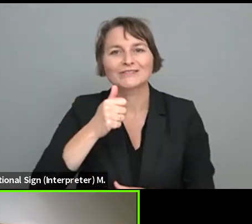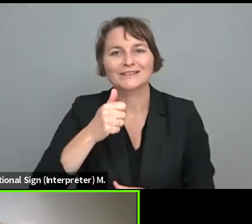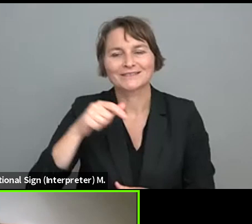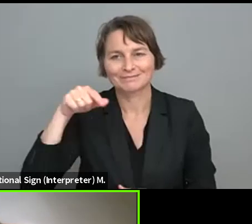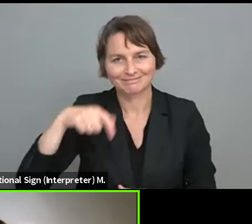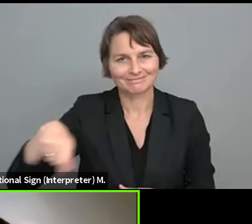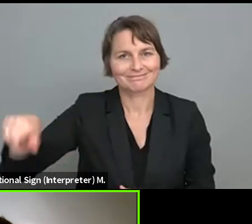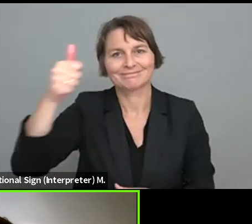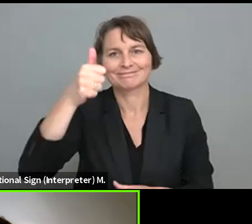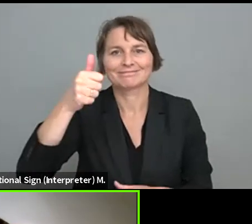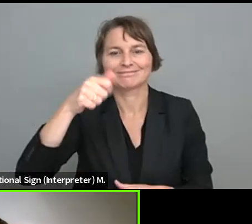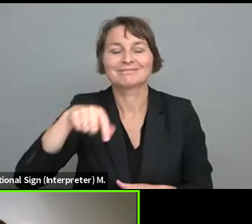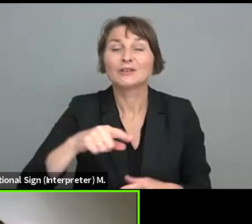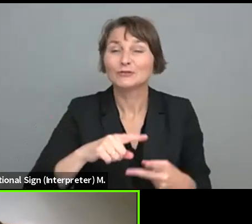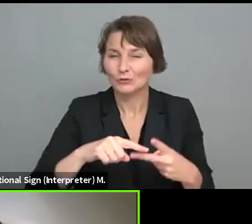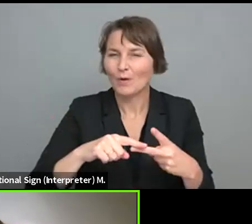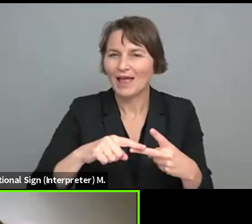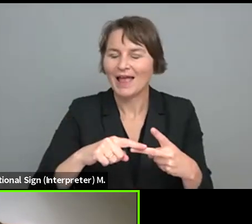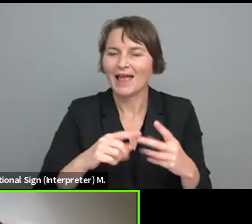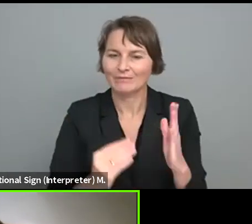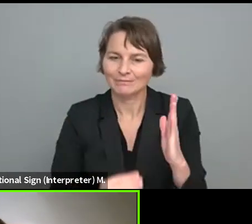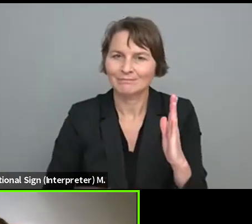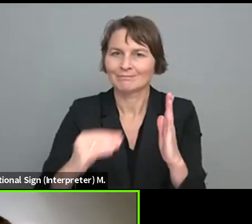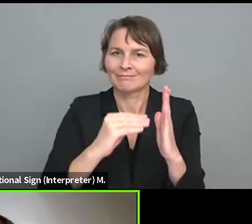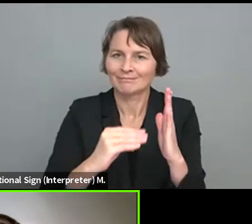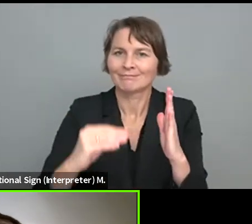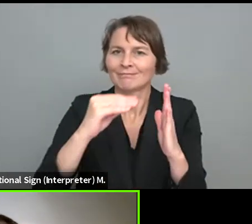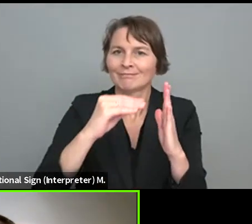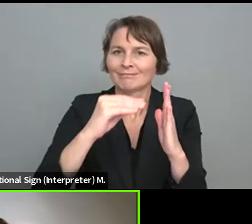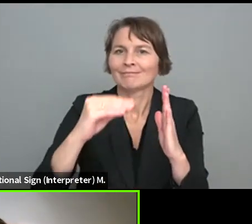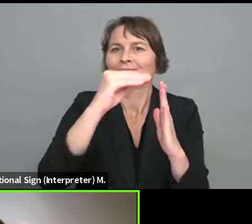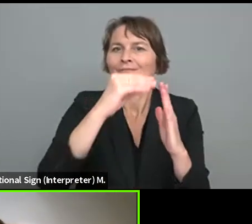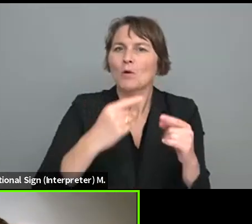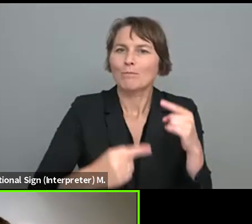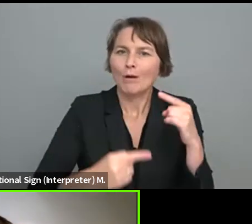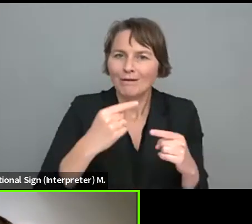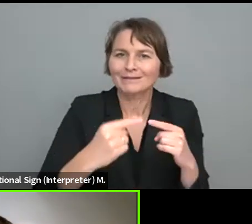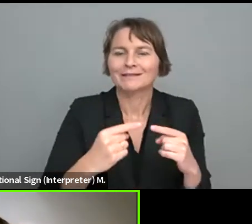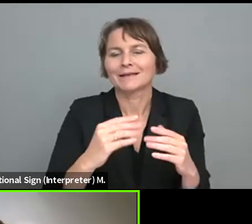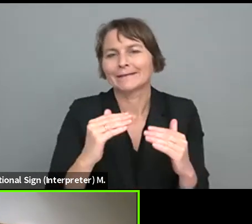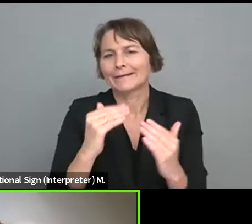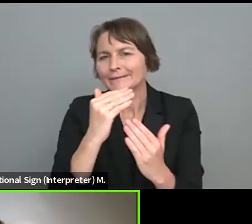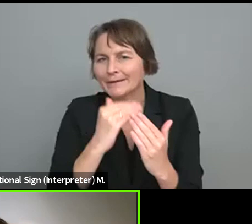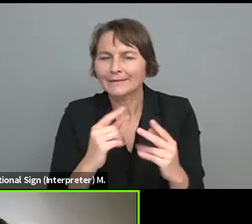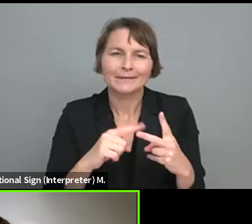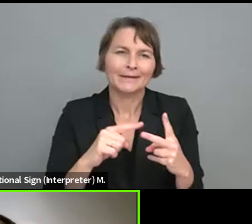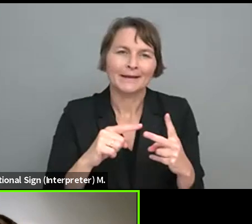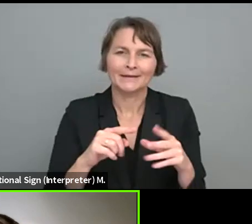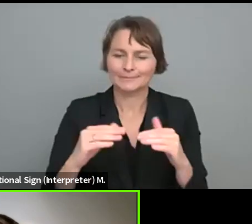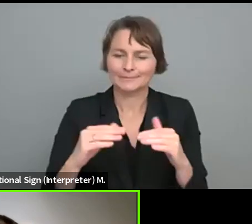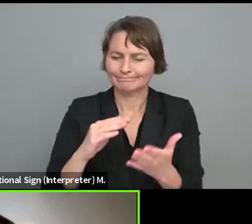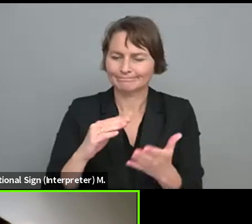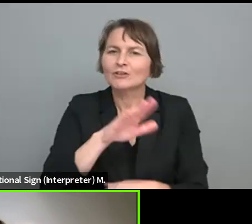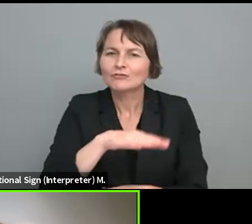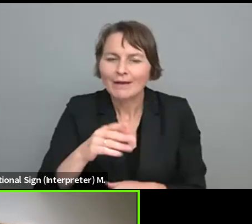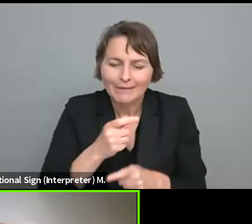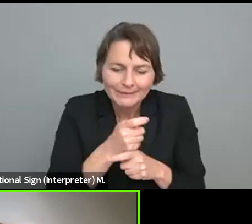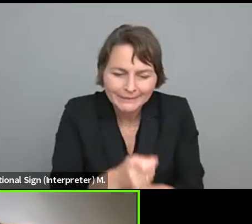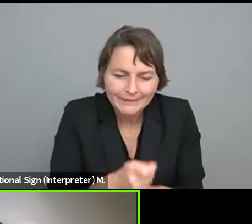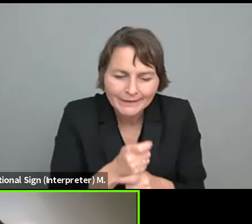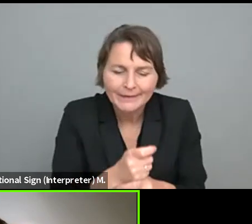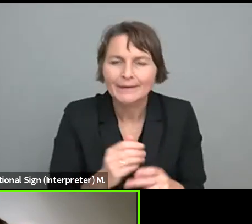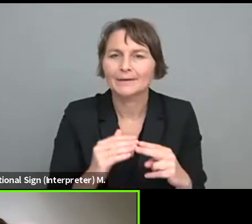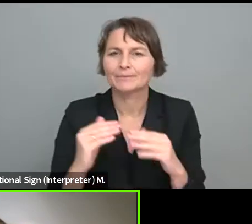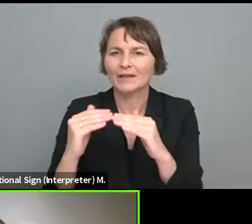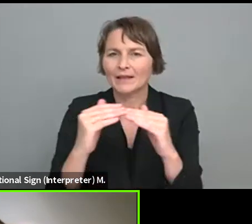that's where it starts. It starts with the emphasis on quality childcare, equal opportunity in terms of work and education, and moving to